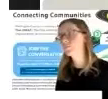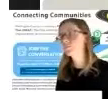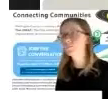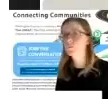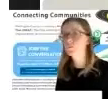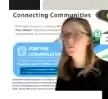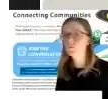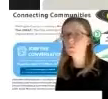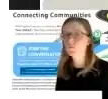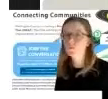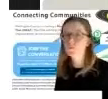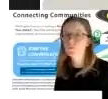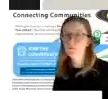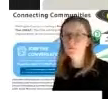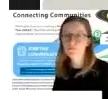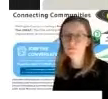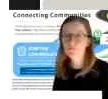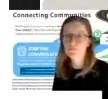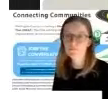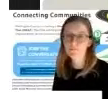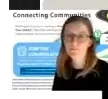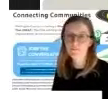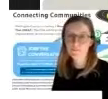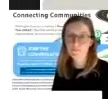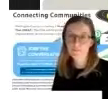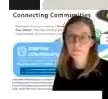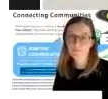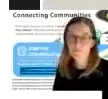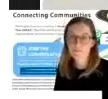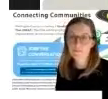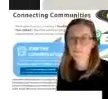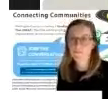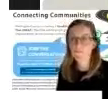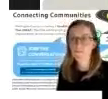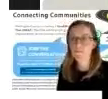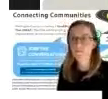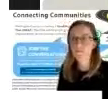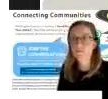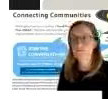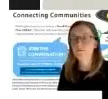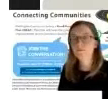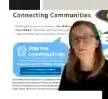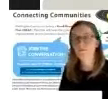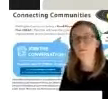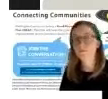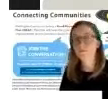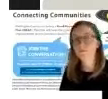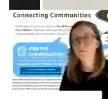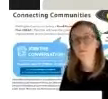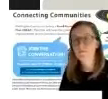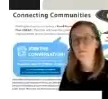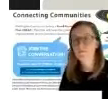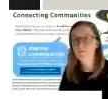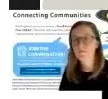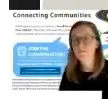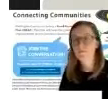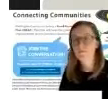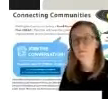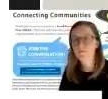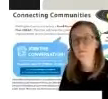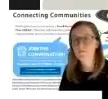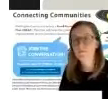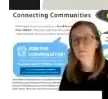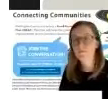and then participating via the Q&A at the end of the presentation for a more focused discussion. Next